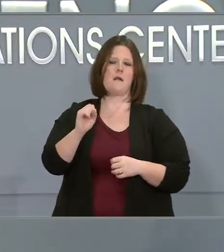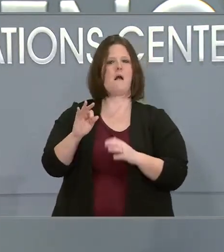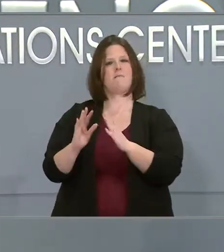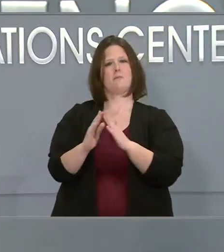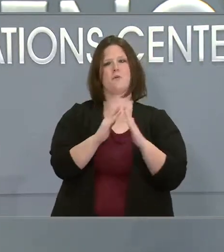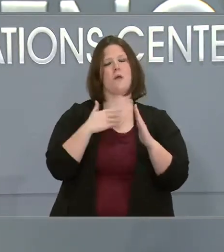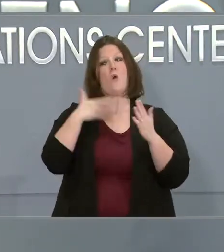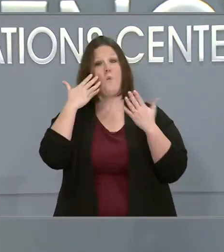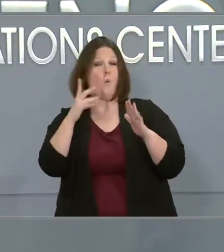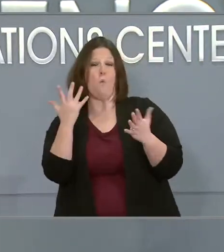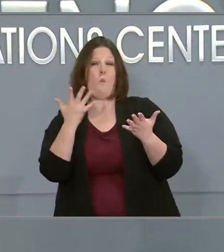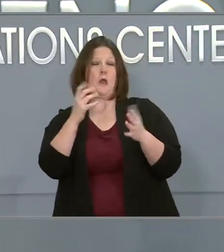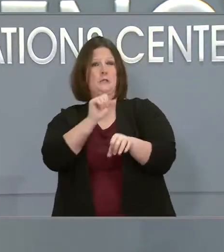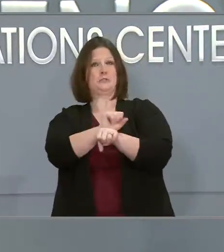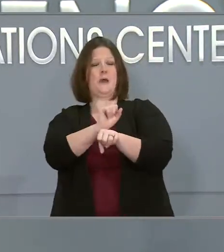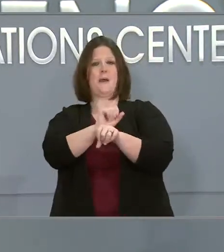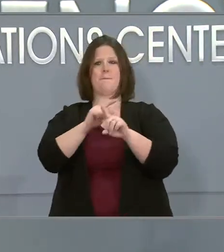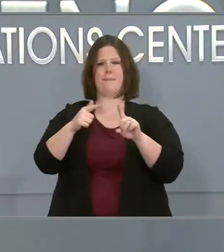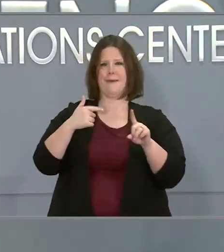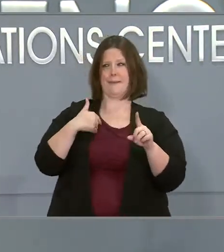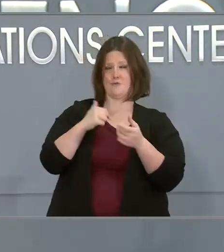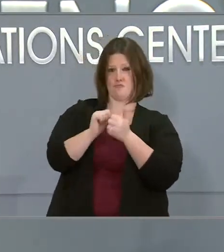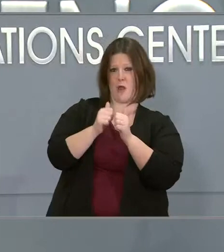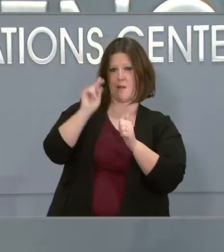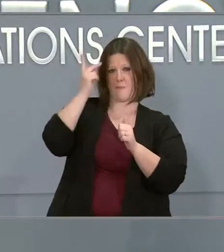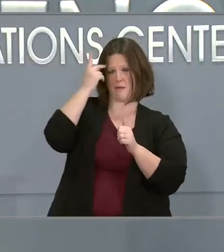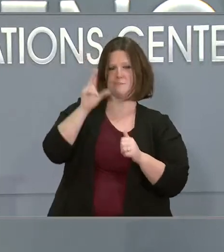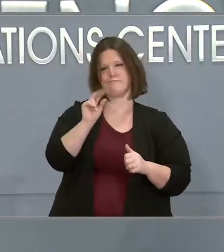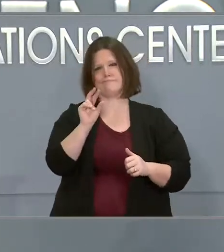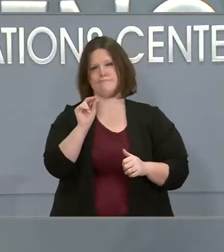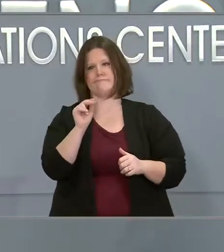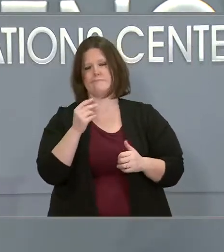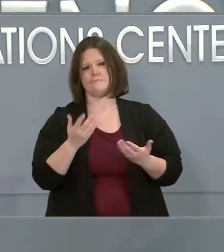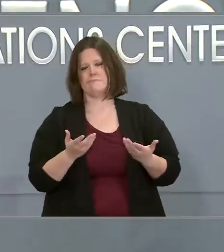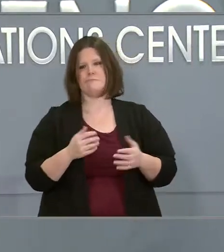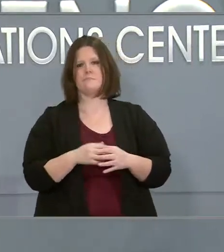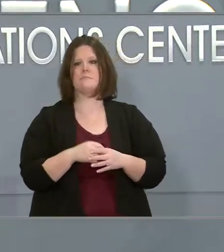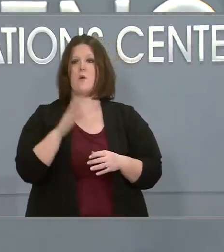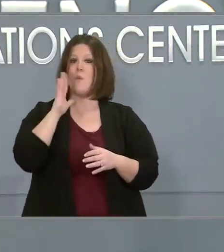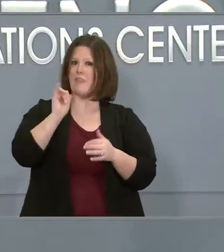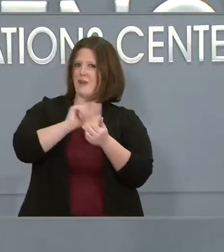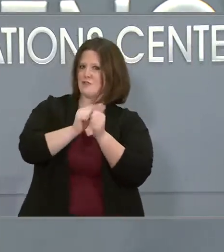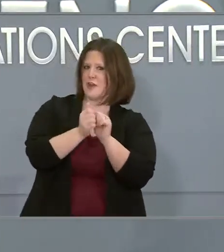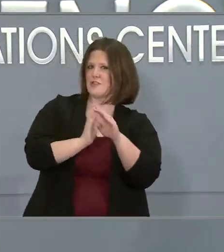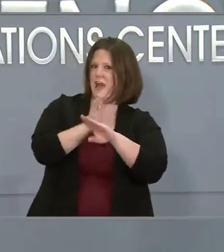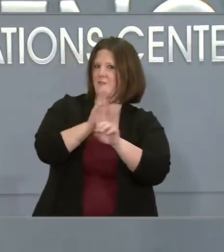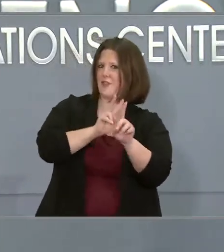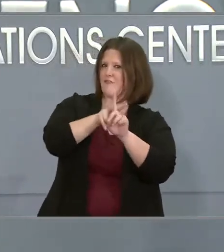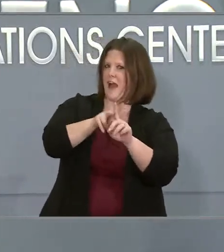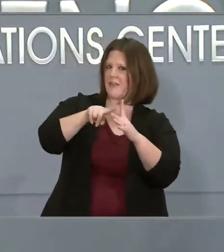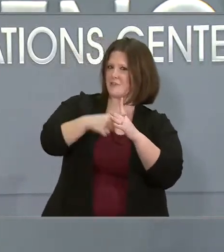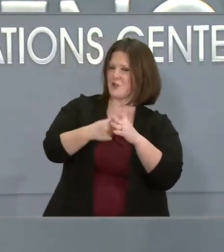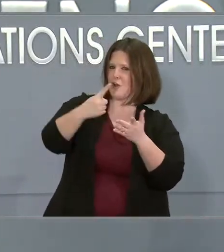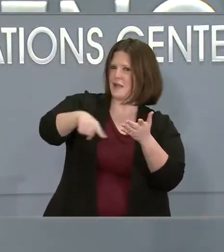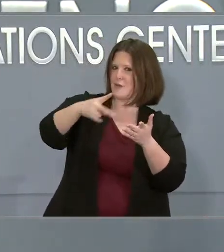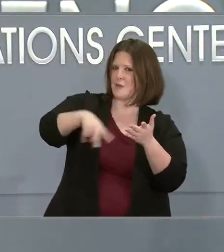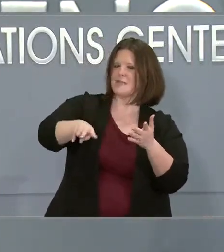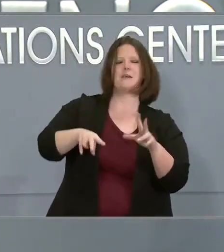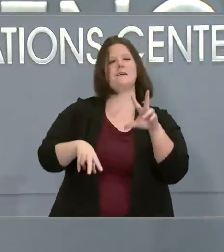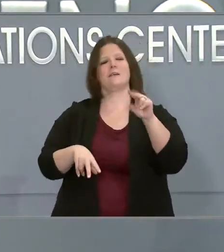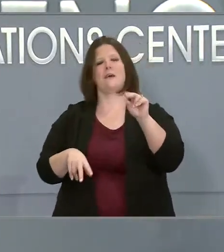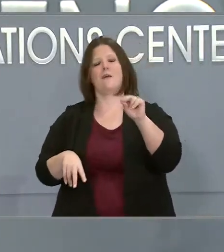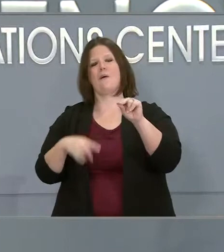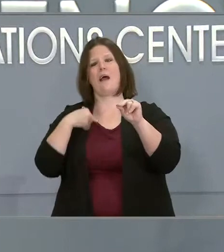exactly yet, but no plans to run for public office. Does that change after filing starts next week? No, I do not plan